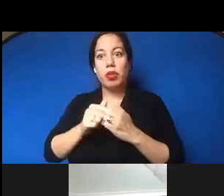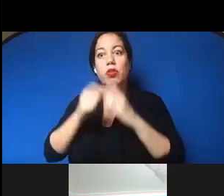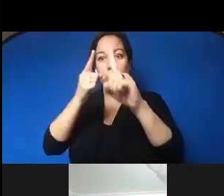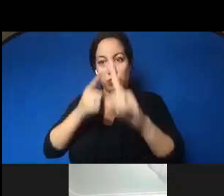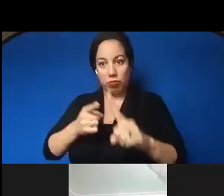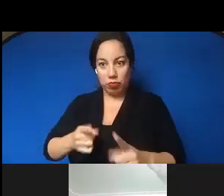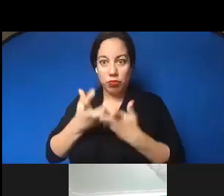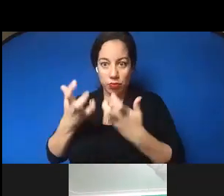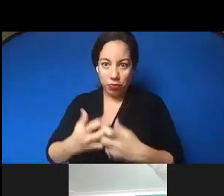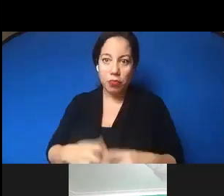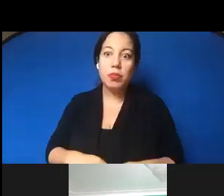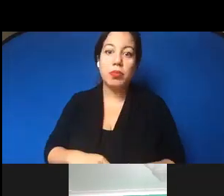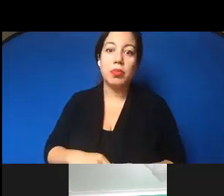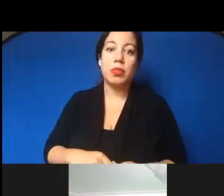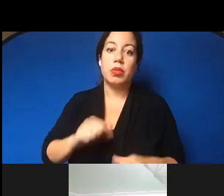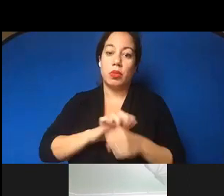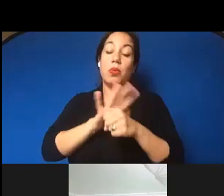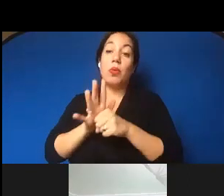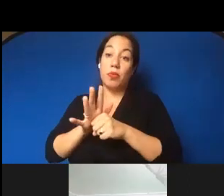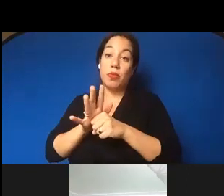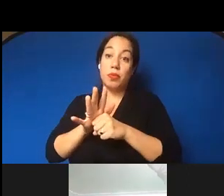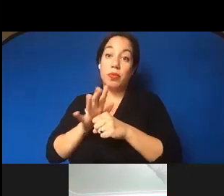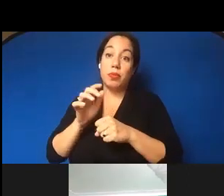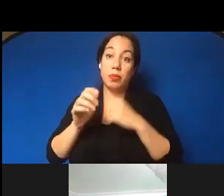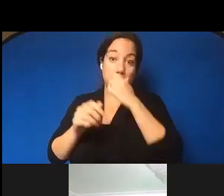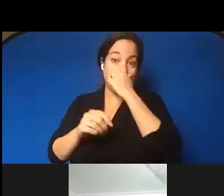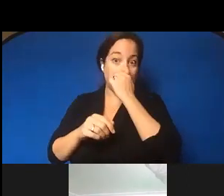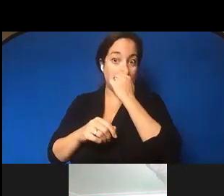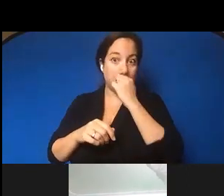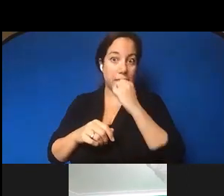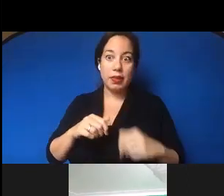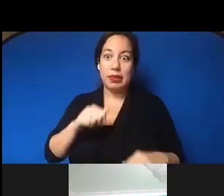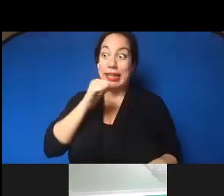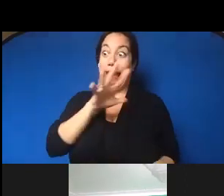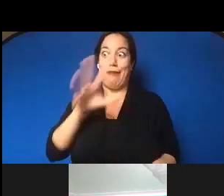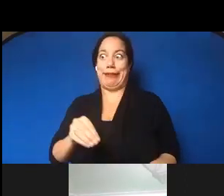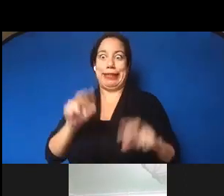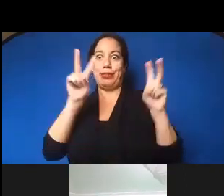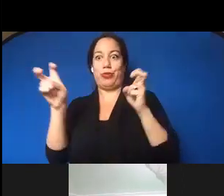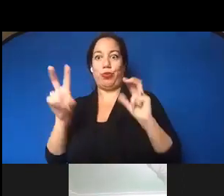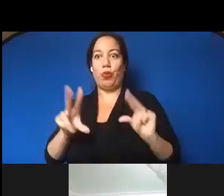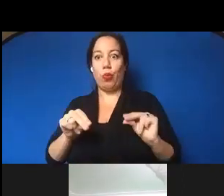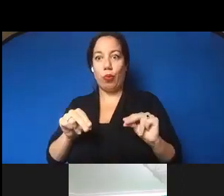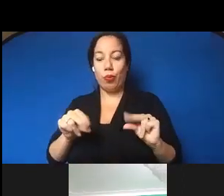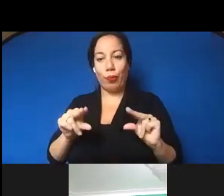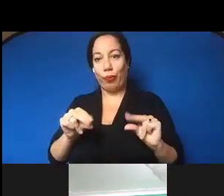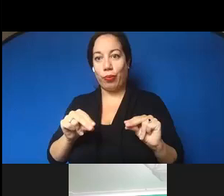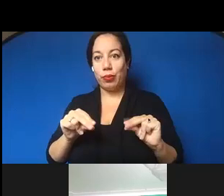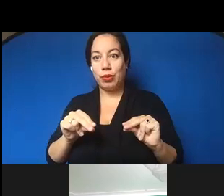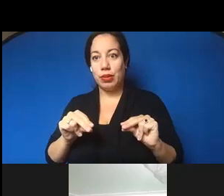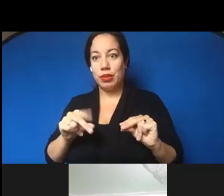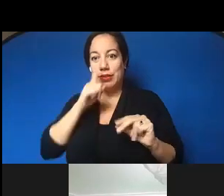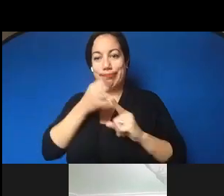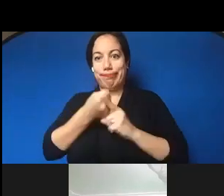that the COVID-19 is not an African issue. It is something that affects the